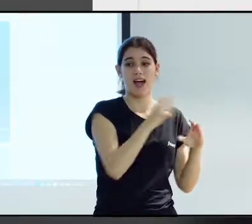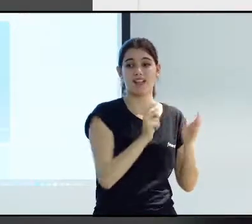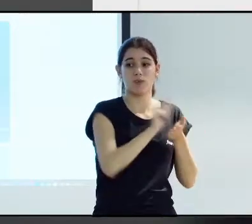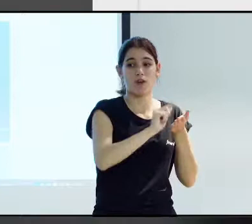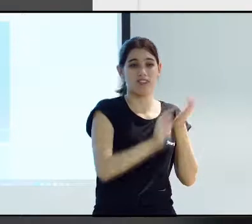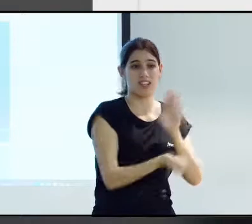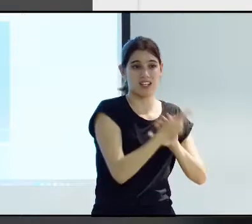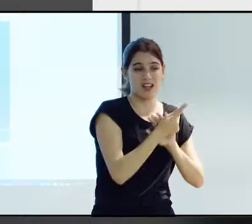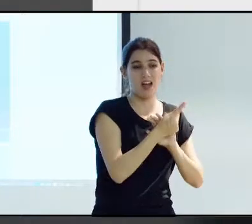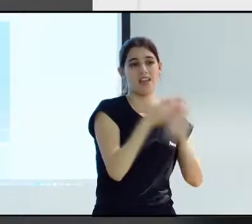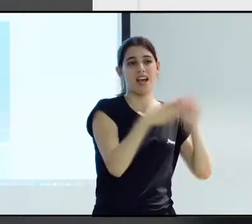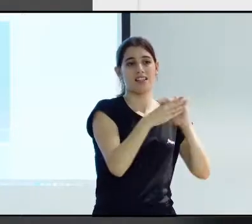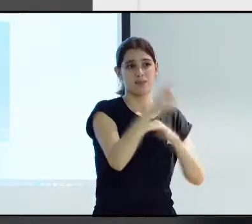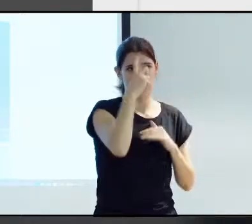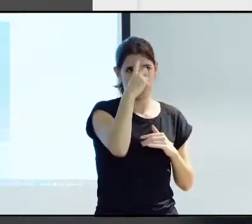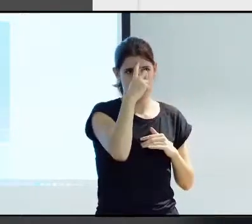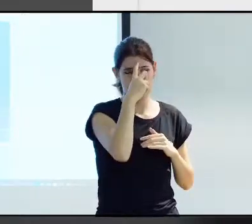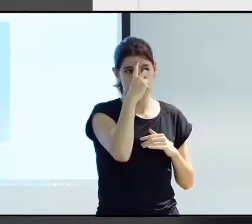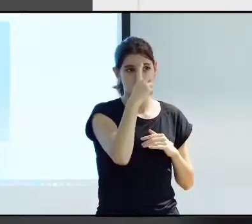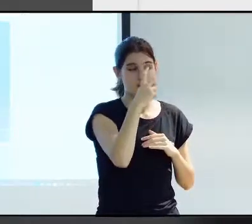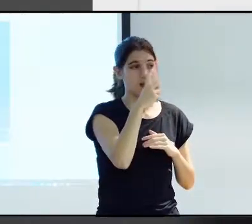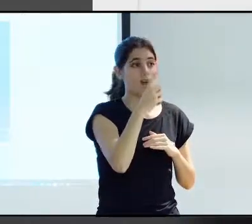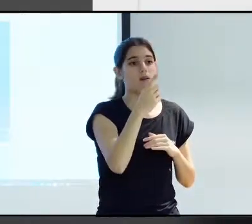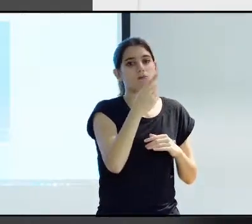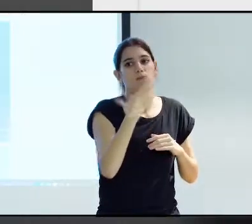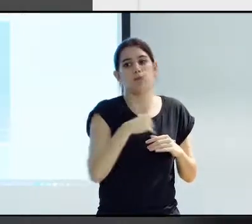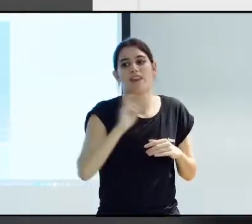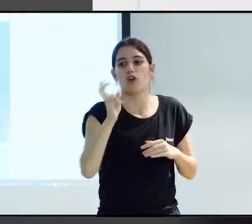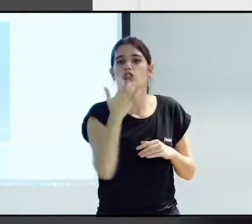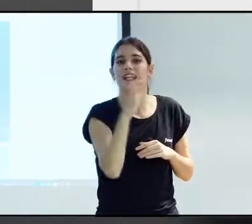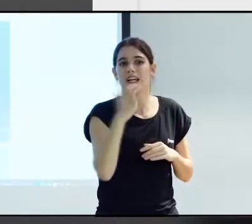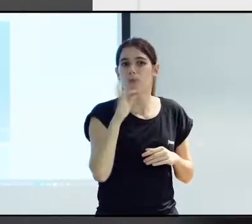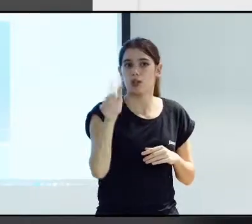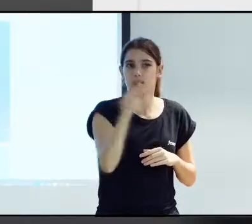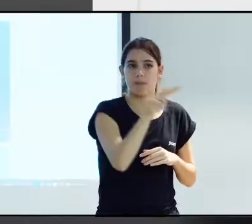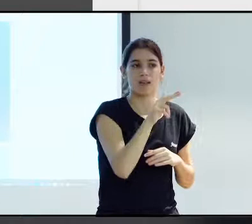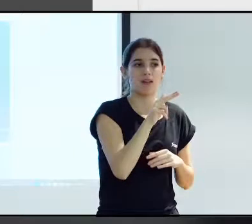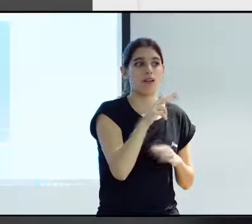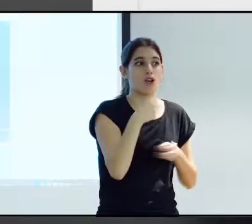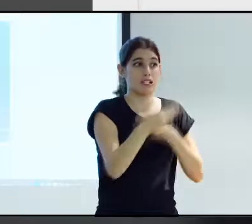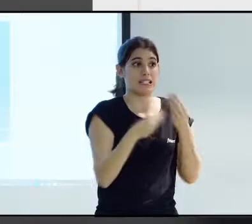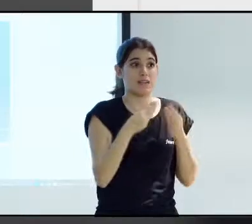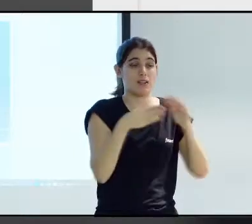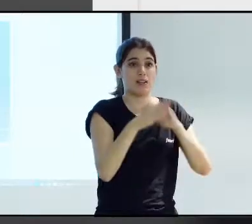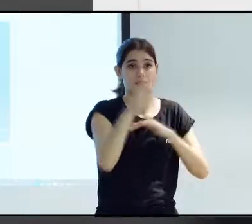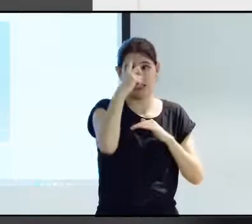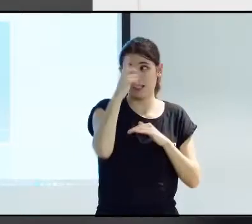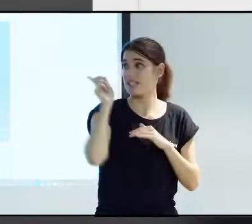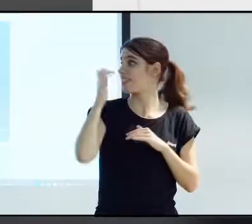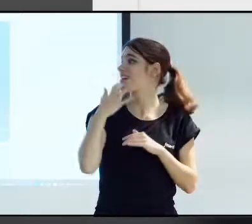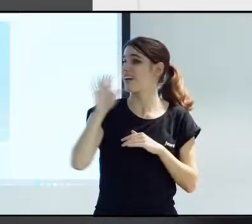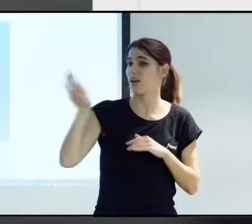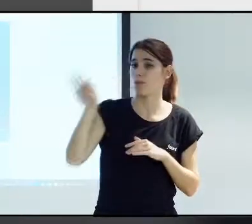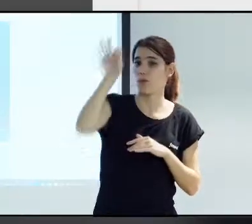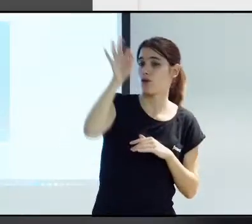in Extremadura, then in an office for accessibility has been created, and there are many other examples throughout the